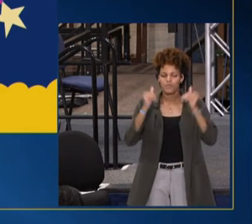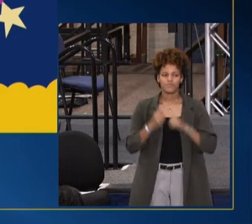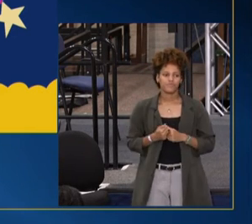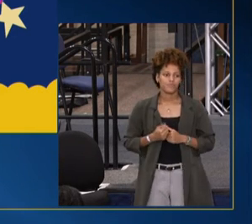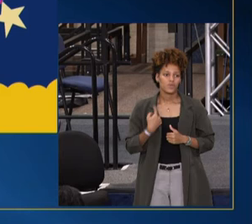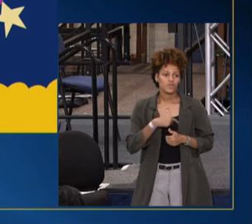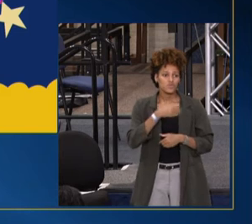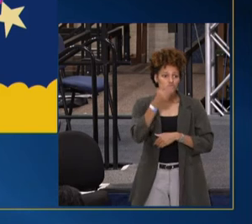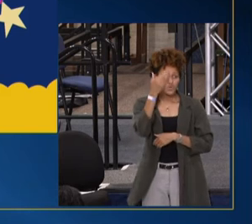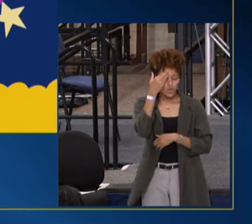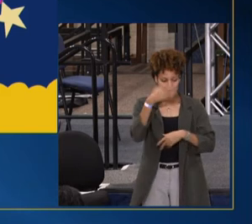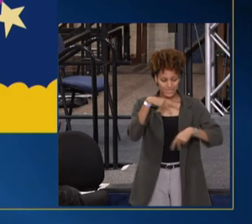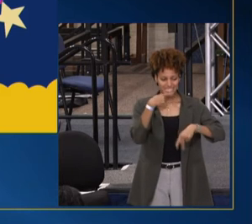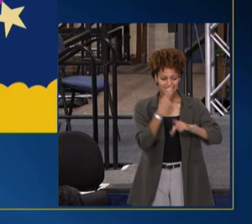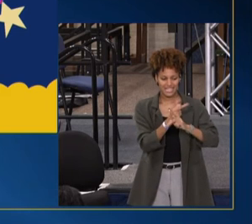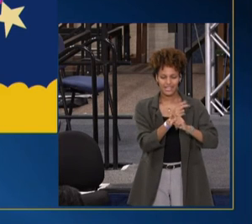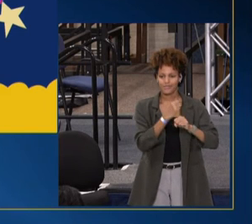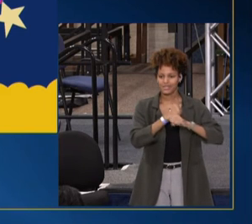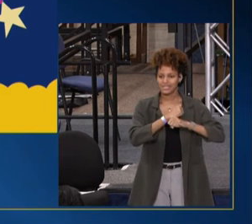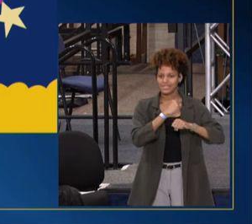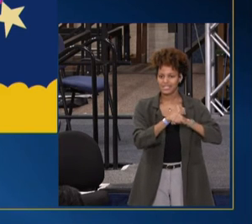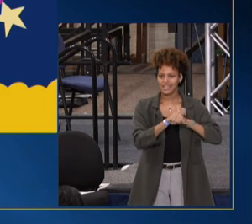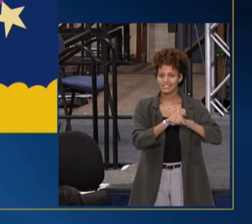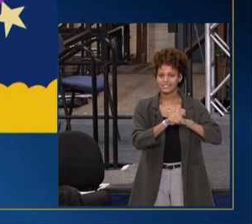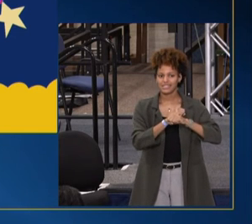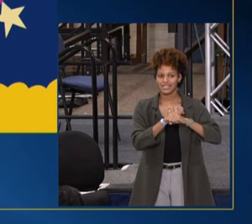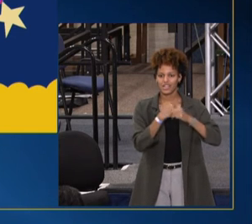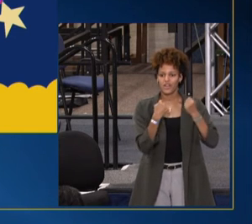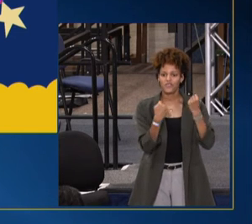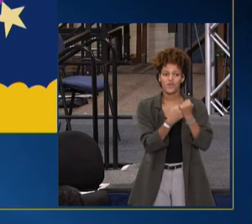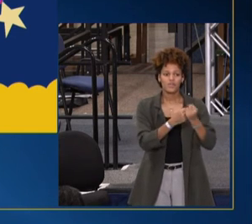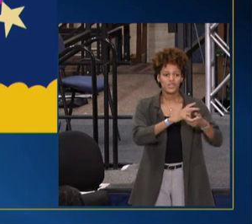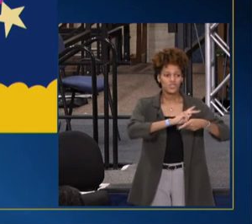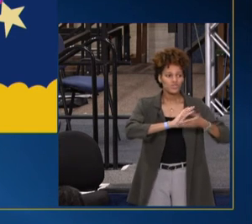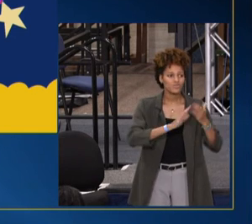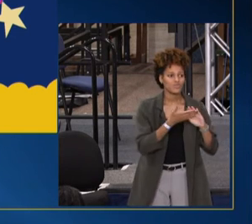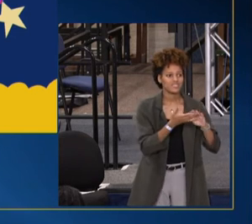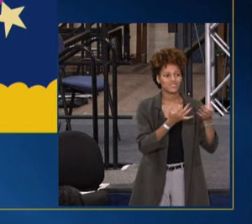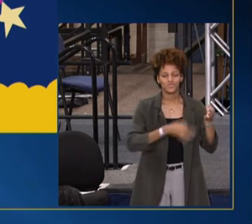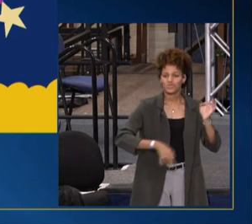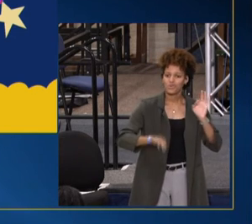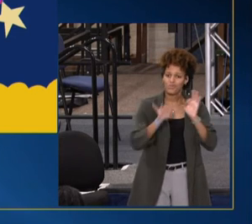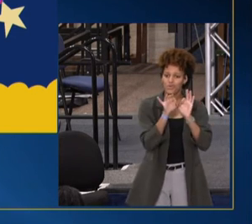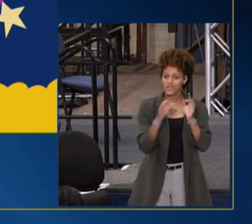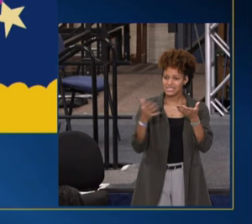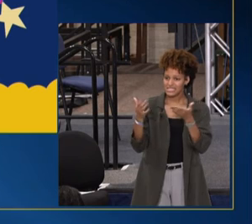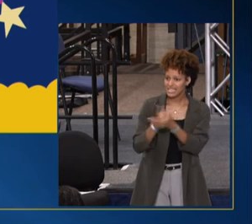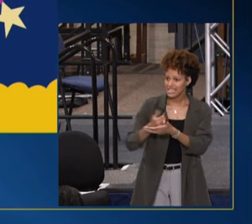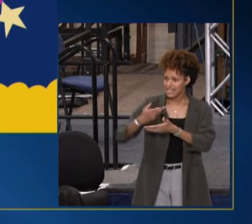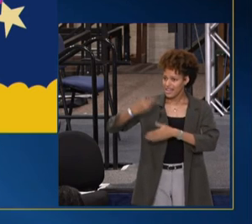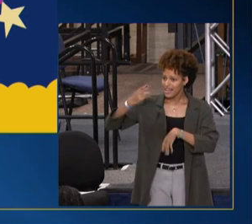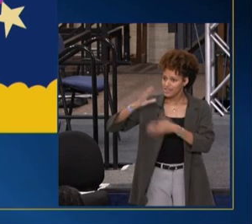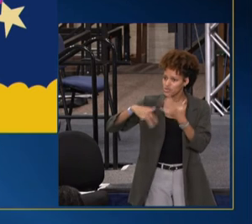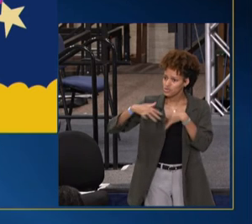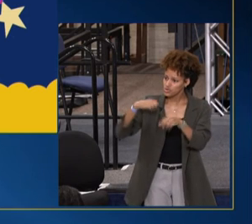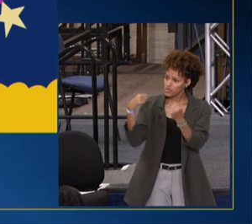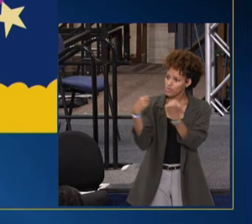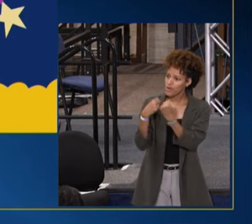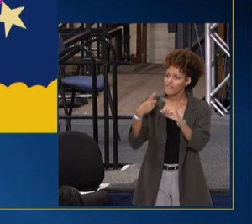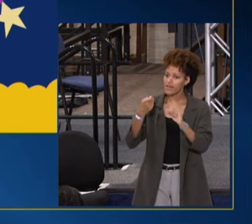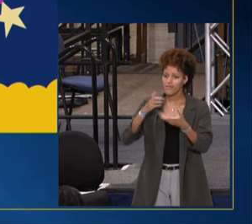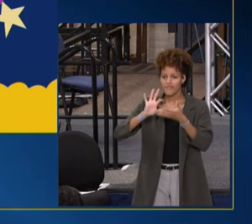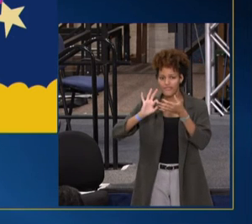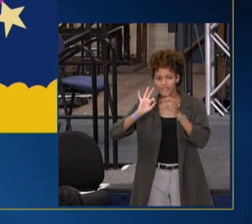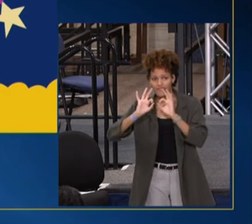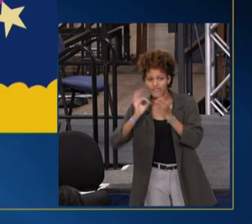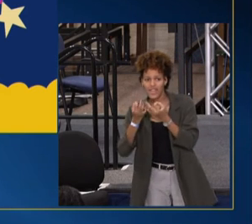know that protecting affirming communities matters. We know that getting high social support from family and friends, things that no law can